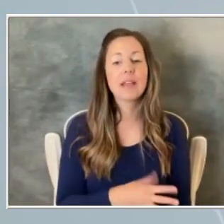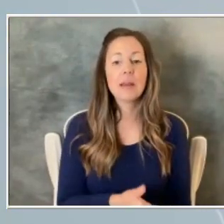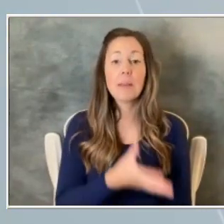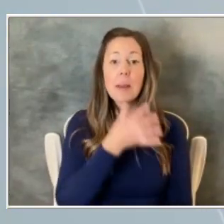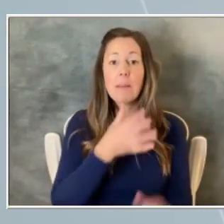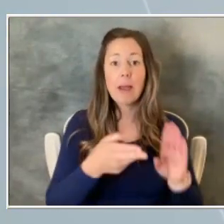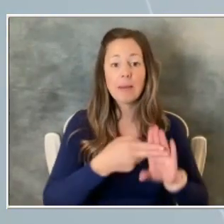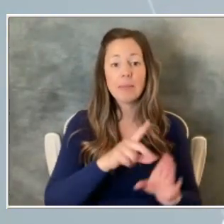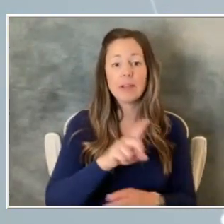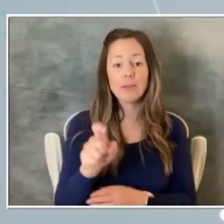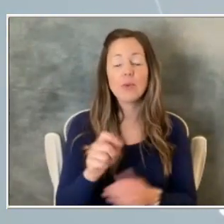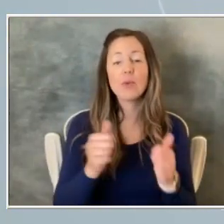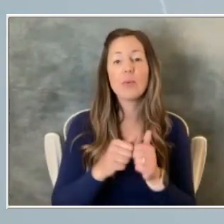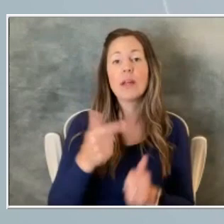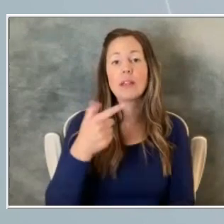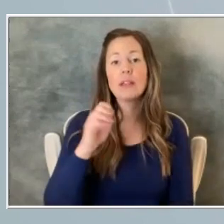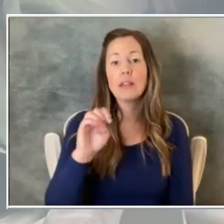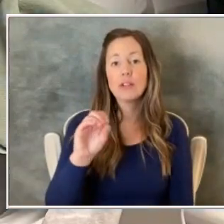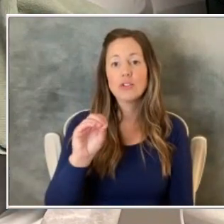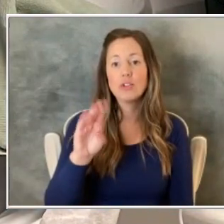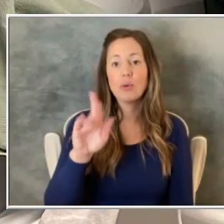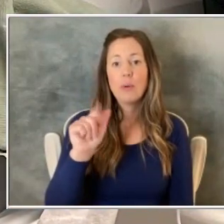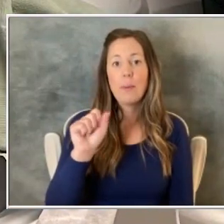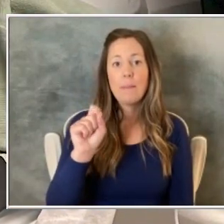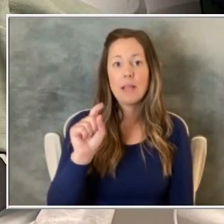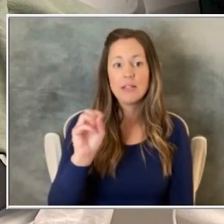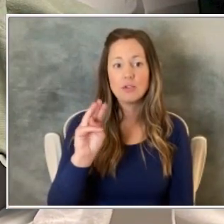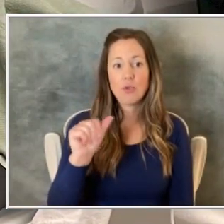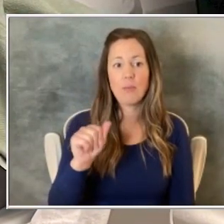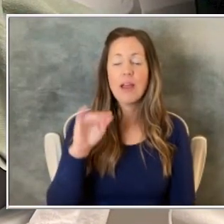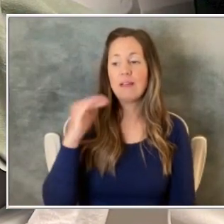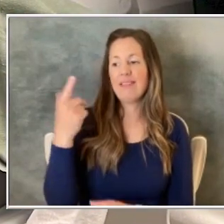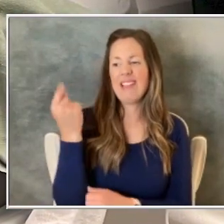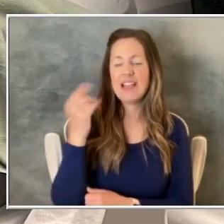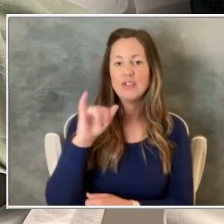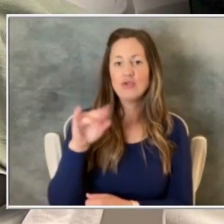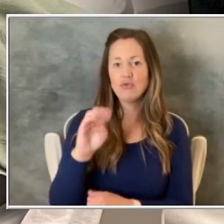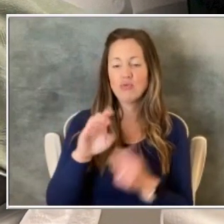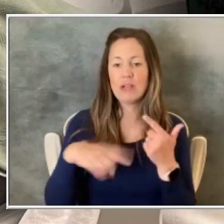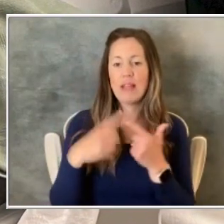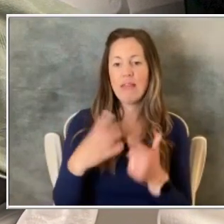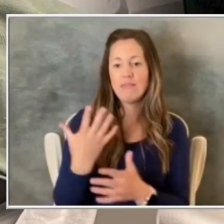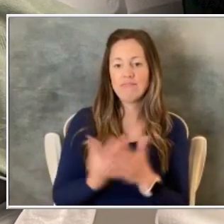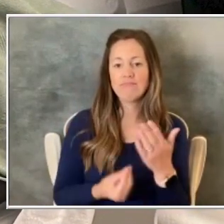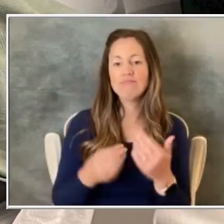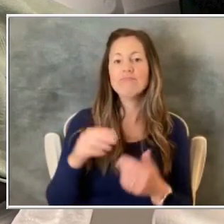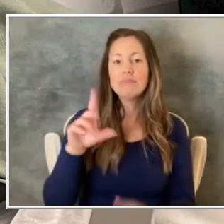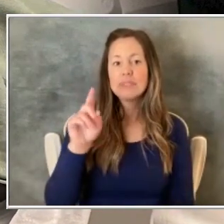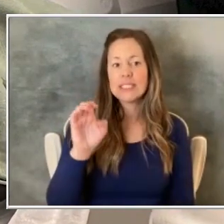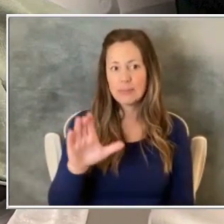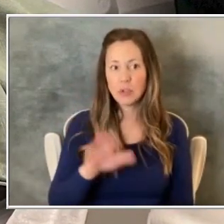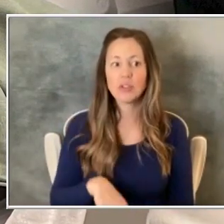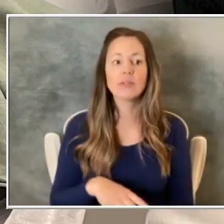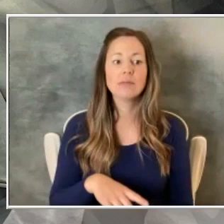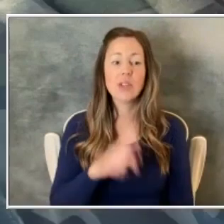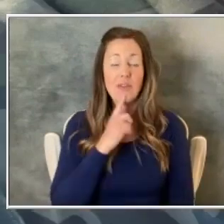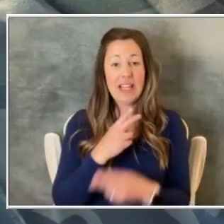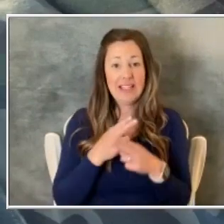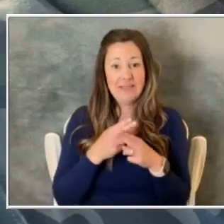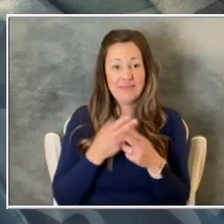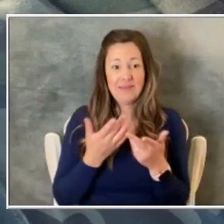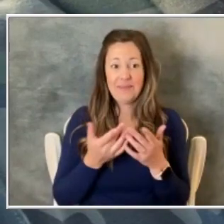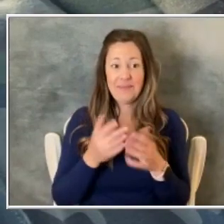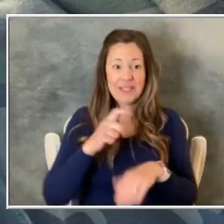with glioblastoma in June of last year, and then she passed in December. So time was short with her,